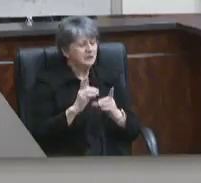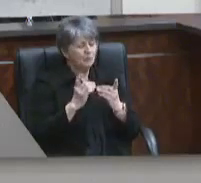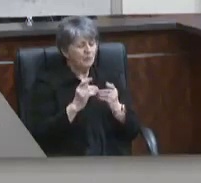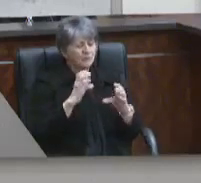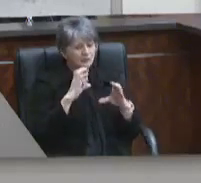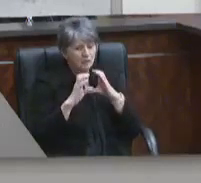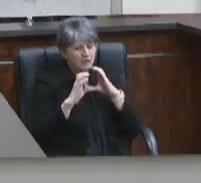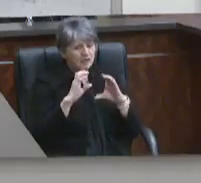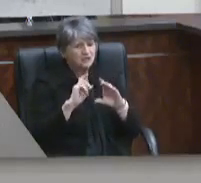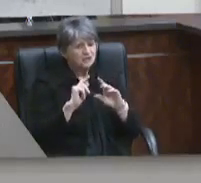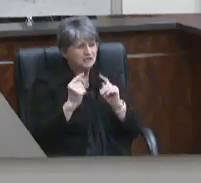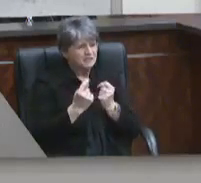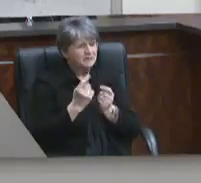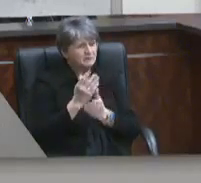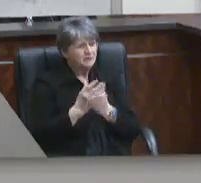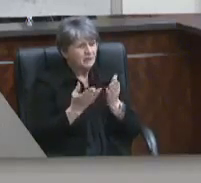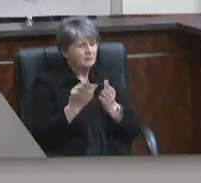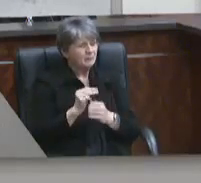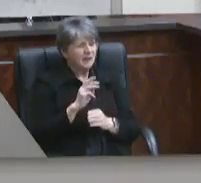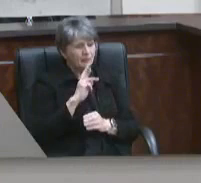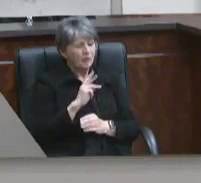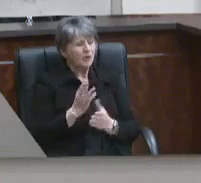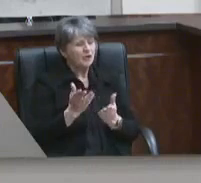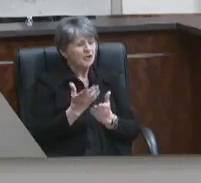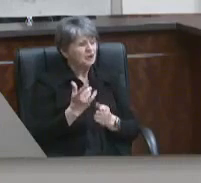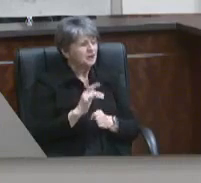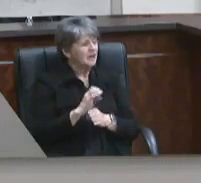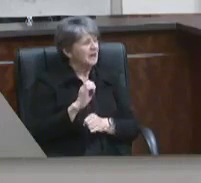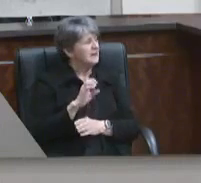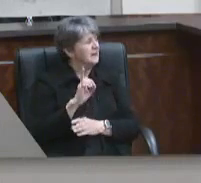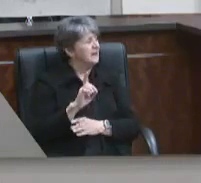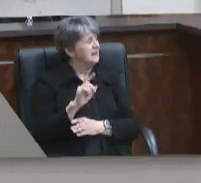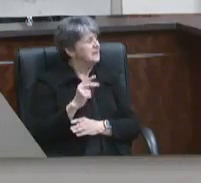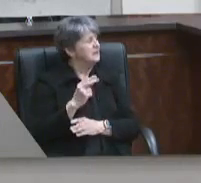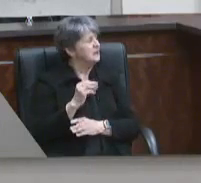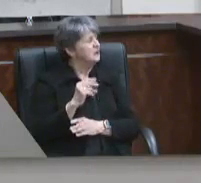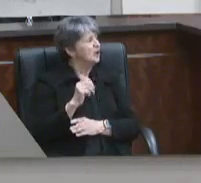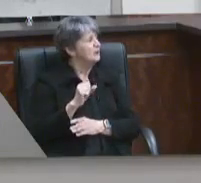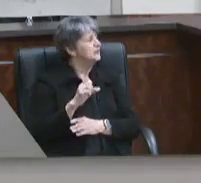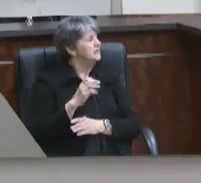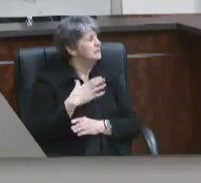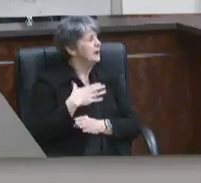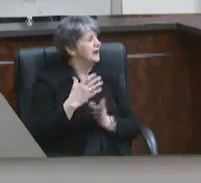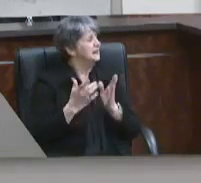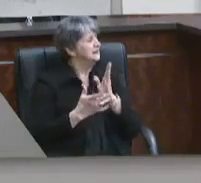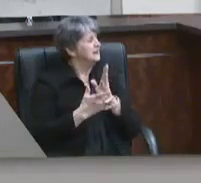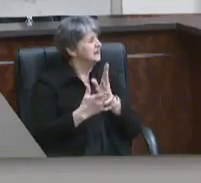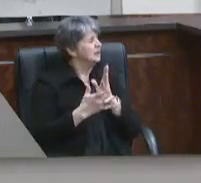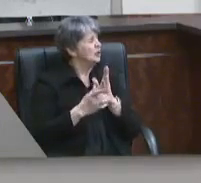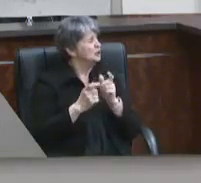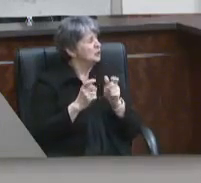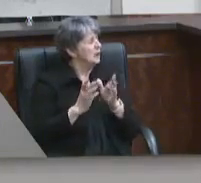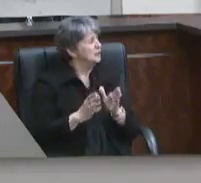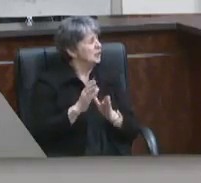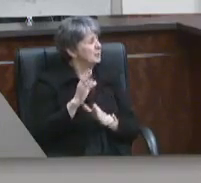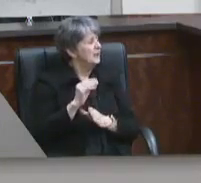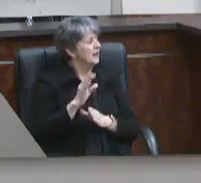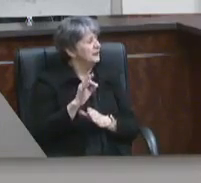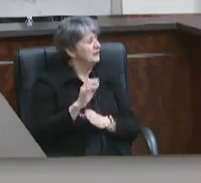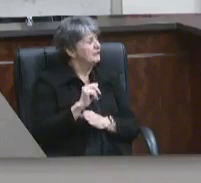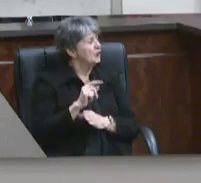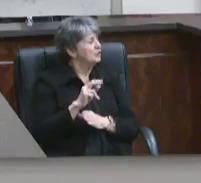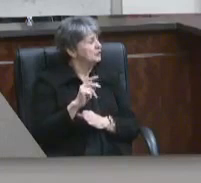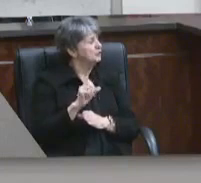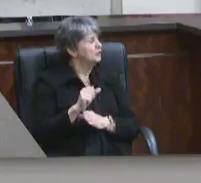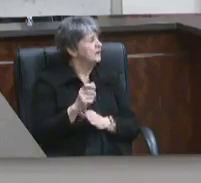Communications team. Some of them are here tonight. For example, Ed Thomas is my technical director, man of all trades. He's actually running some of the computers